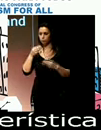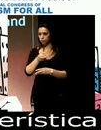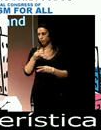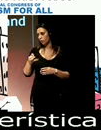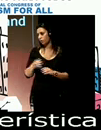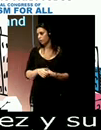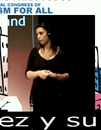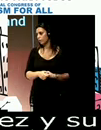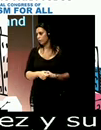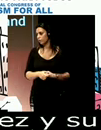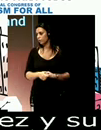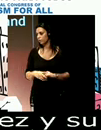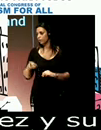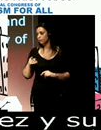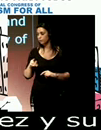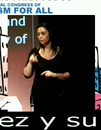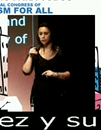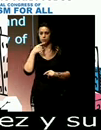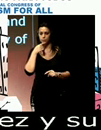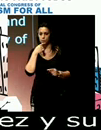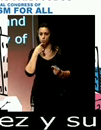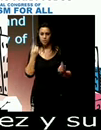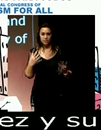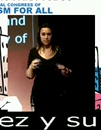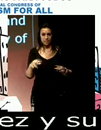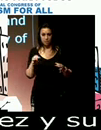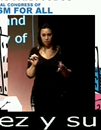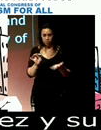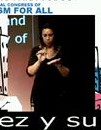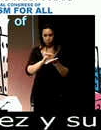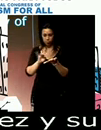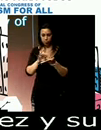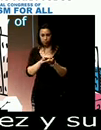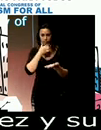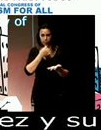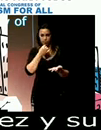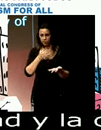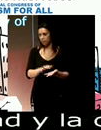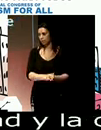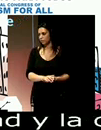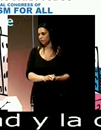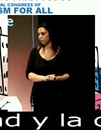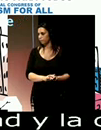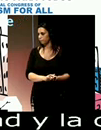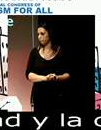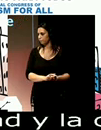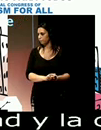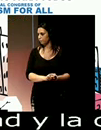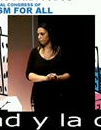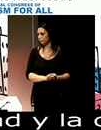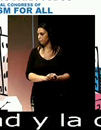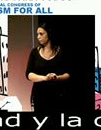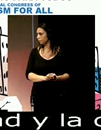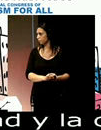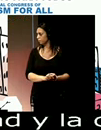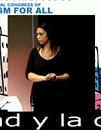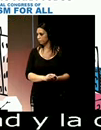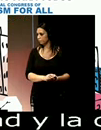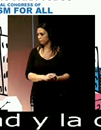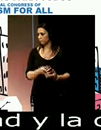people without computer experience can work with it. An intuitive use that allows a quick data